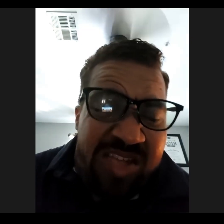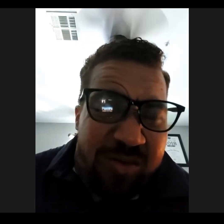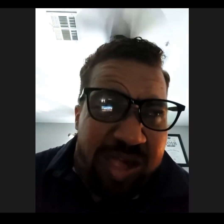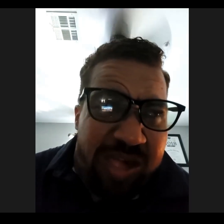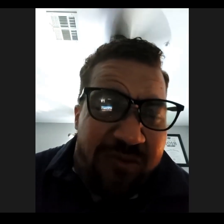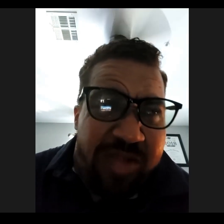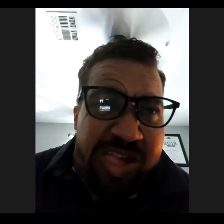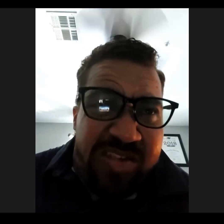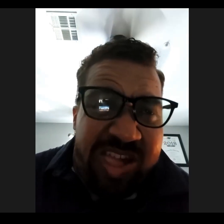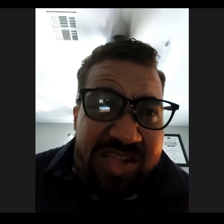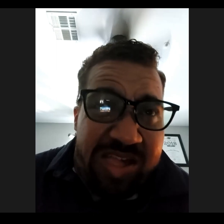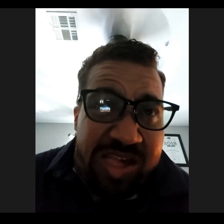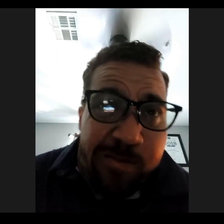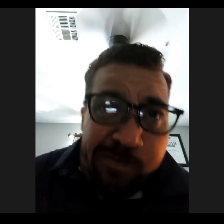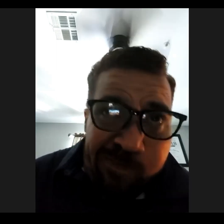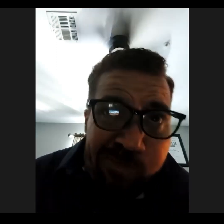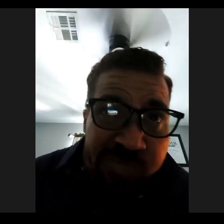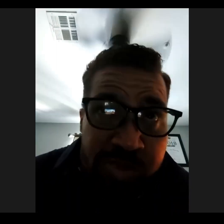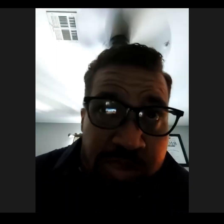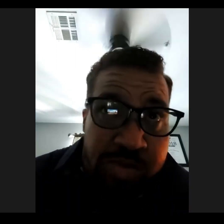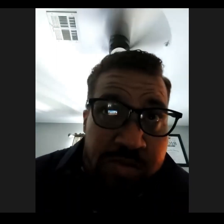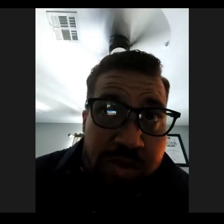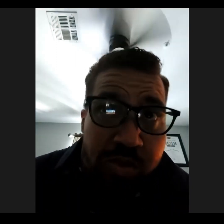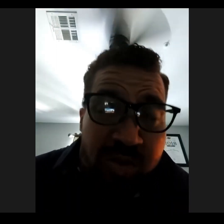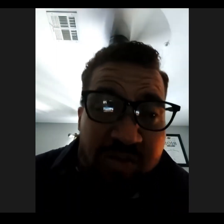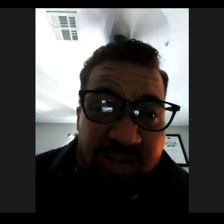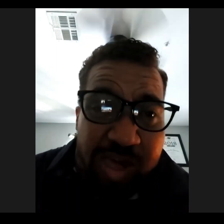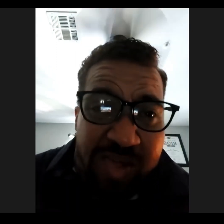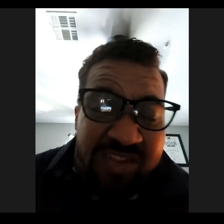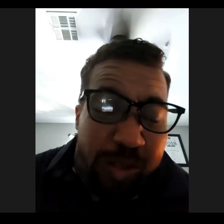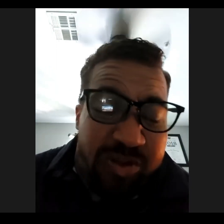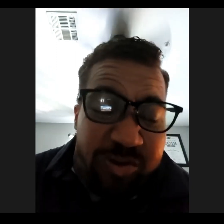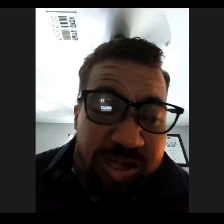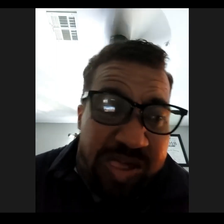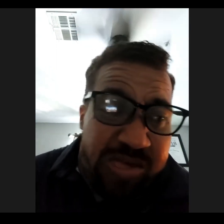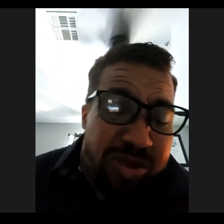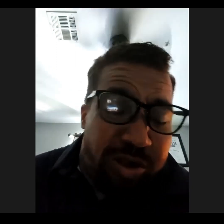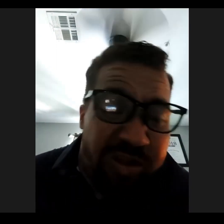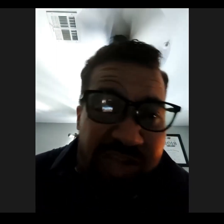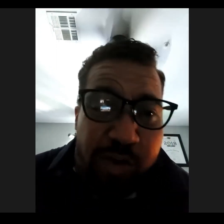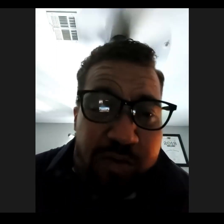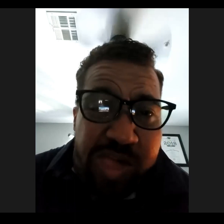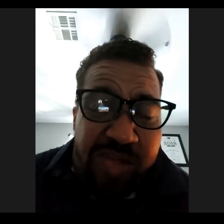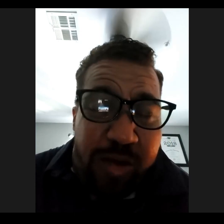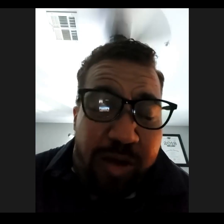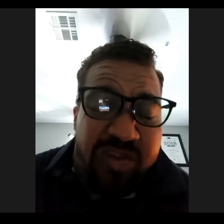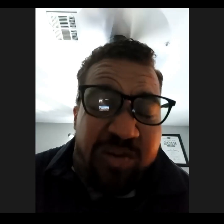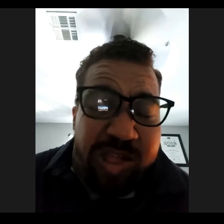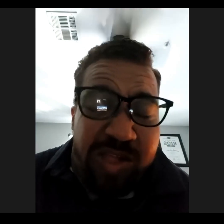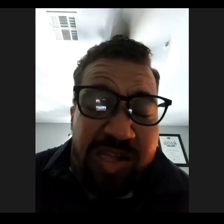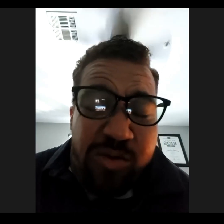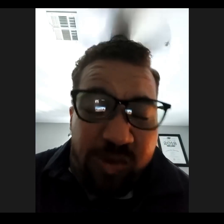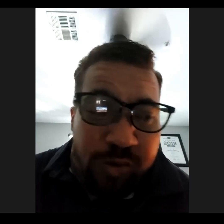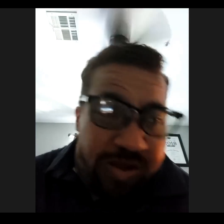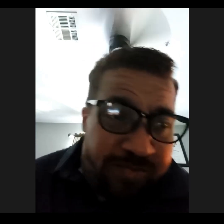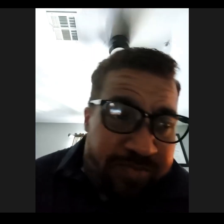2019. That's when I finally attended it, which was my last opportunity because they only allow up to